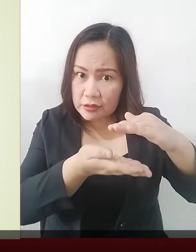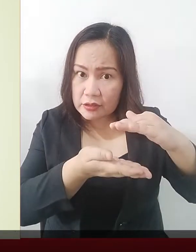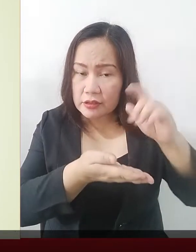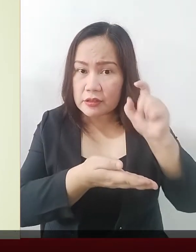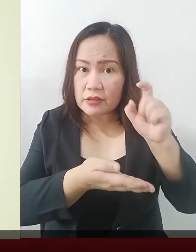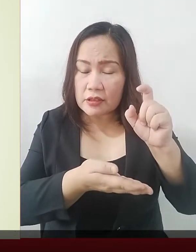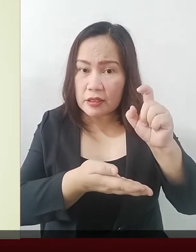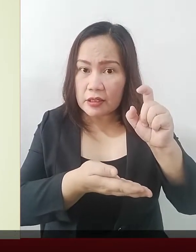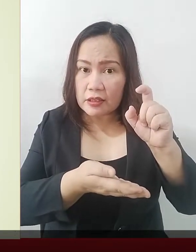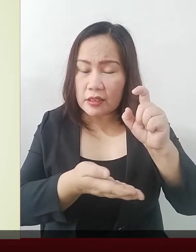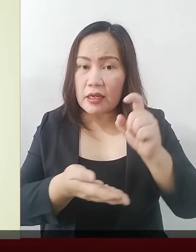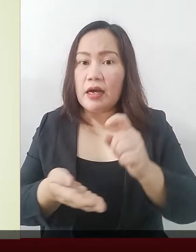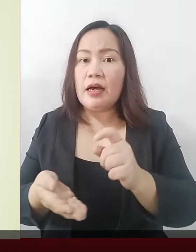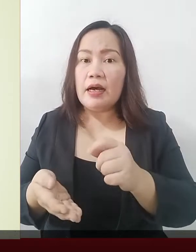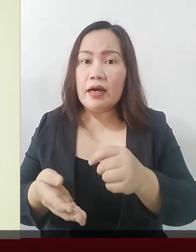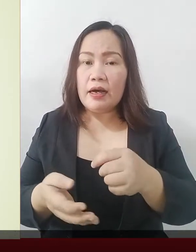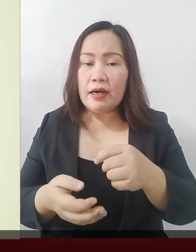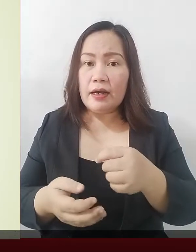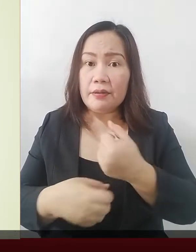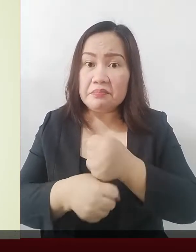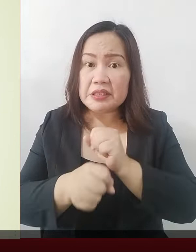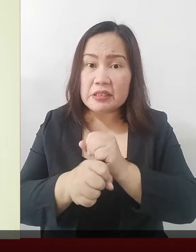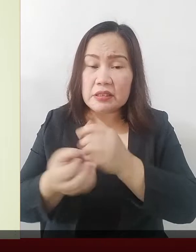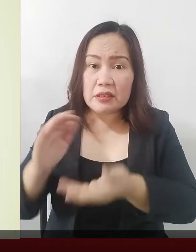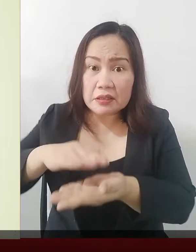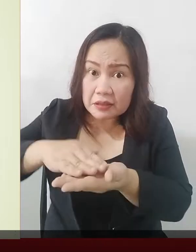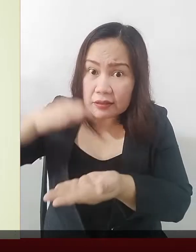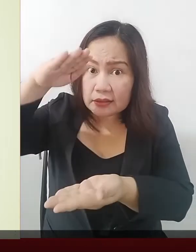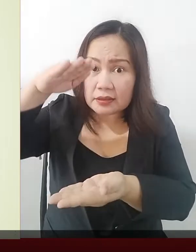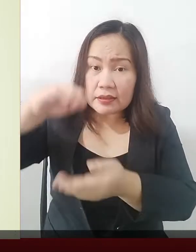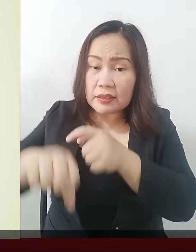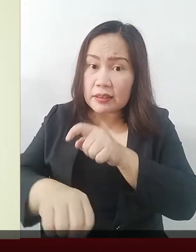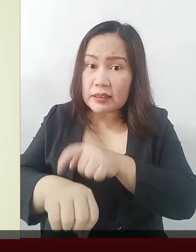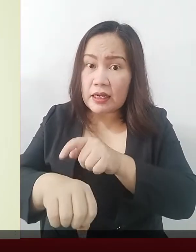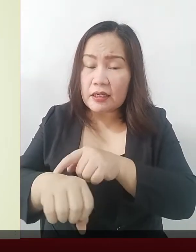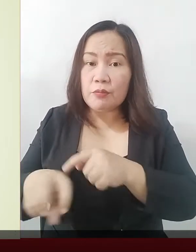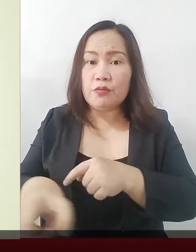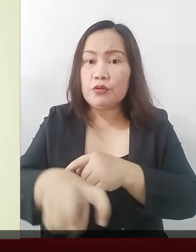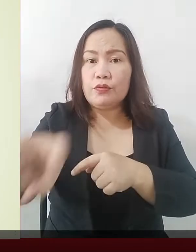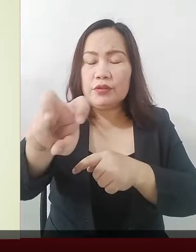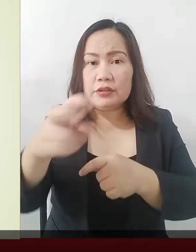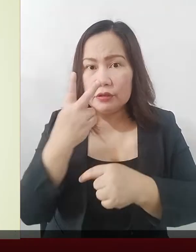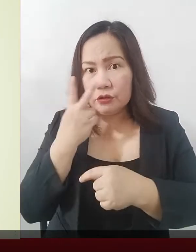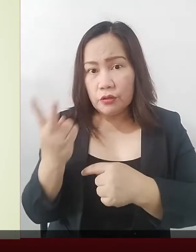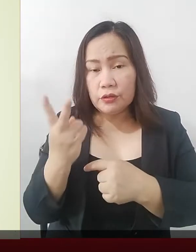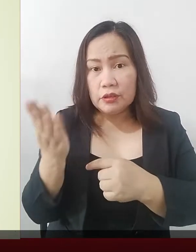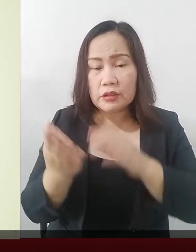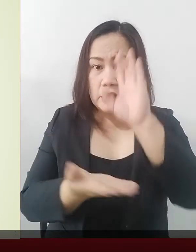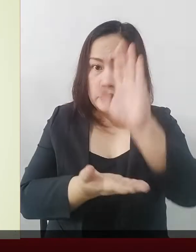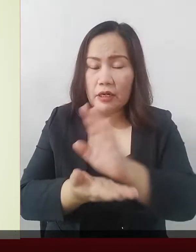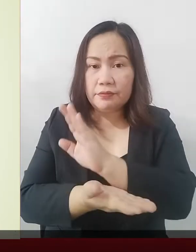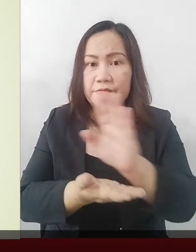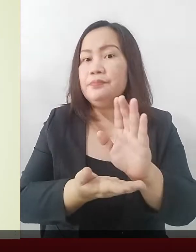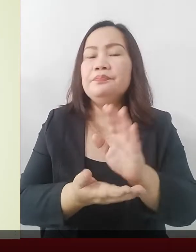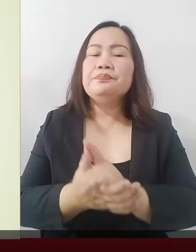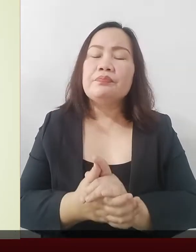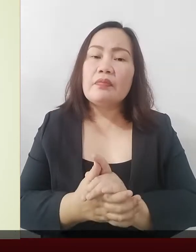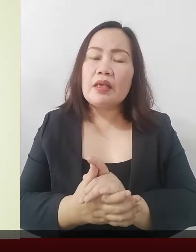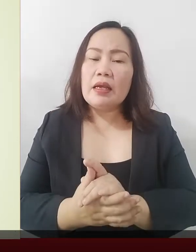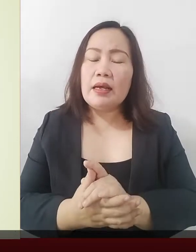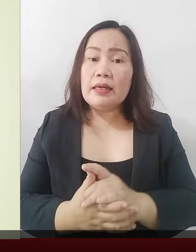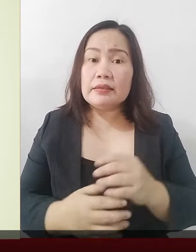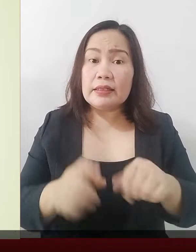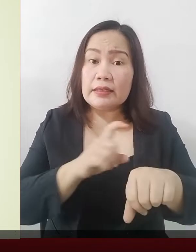speed causes an increase in the time of travel, as shown in the table and graph. So we